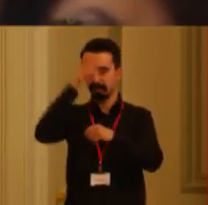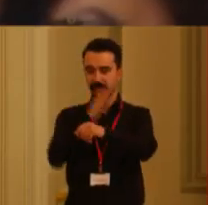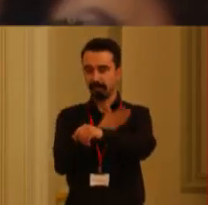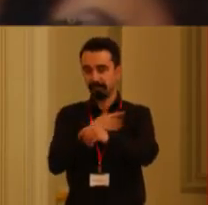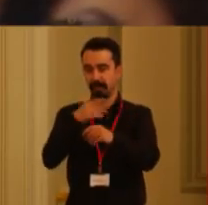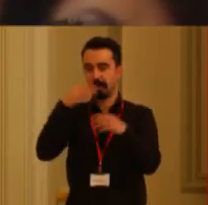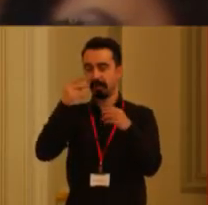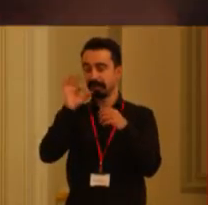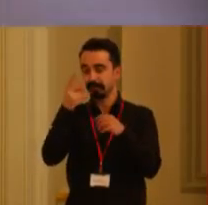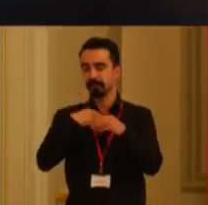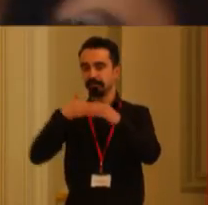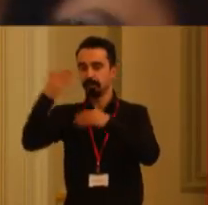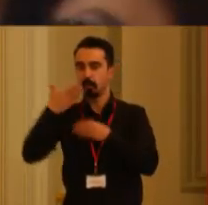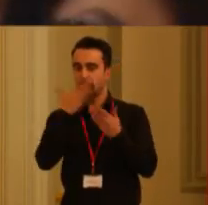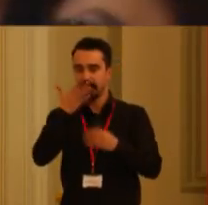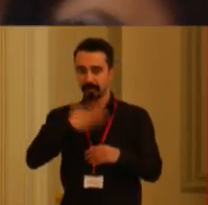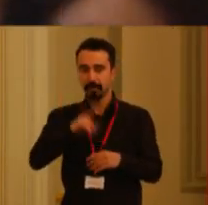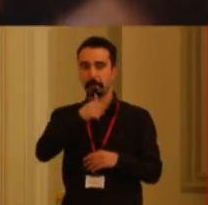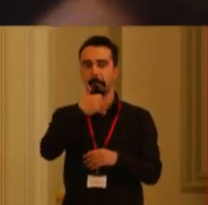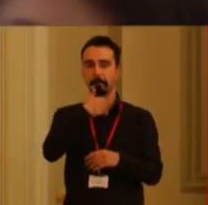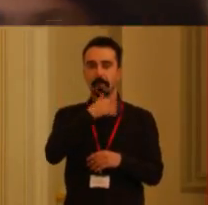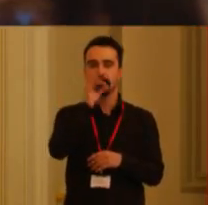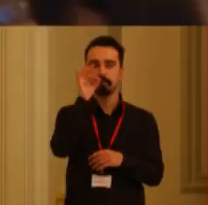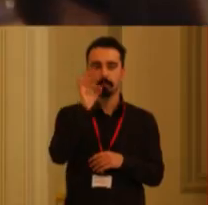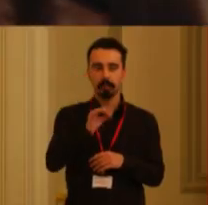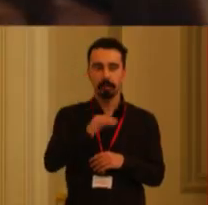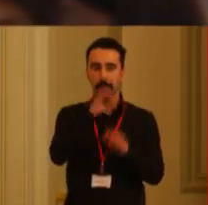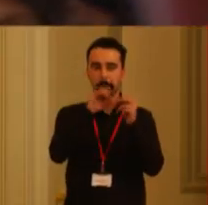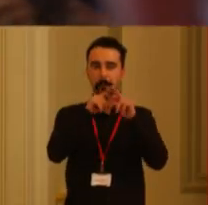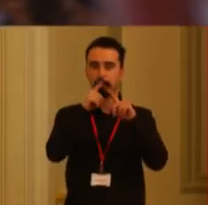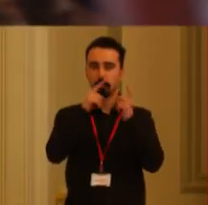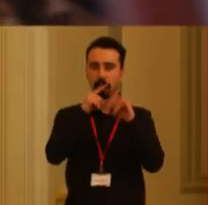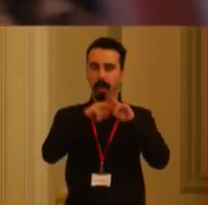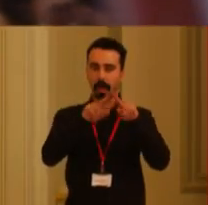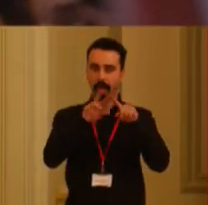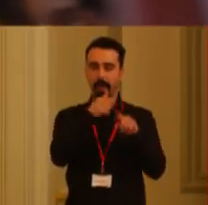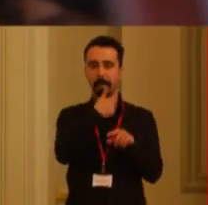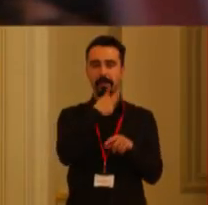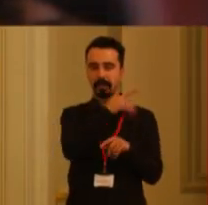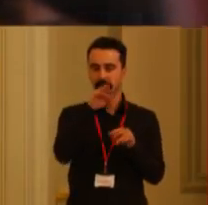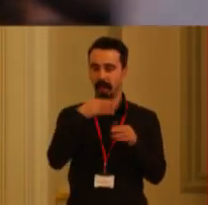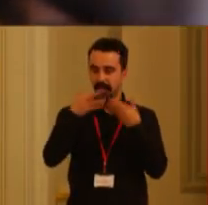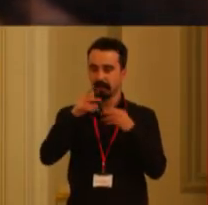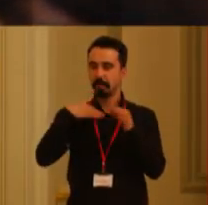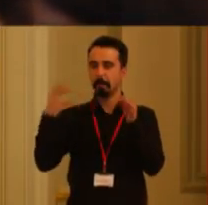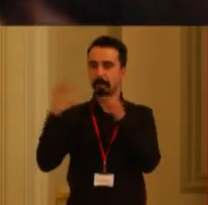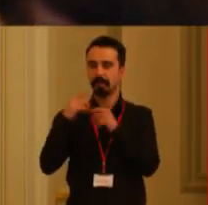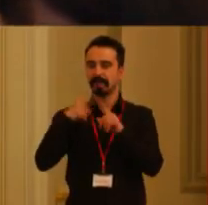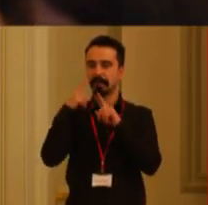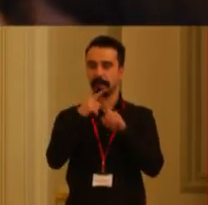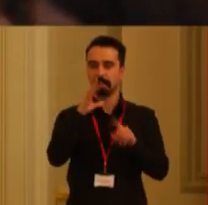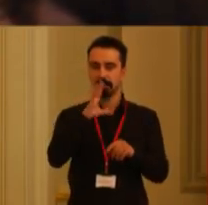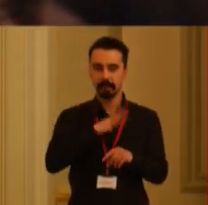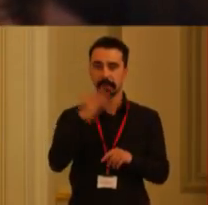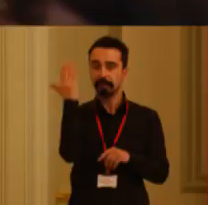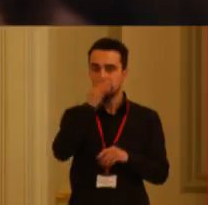school. I wanted to move out for schooling. My dad hated it. And exactly like Batuhan said, my dad said to me, and